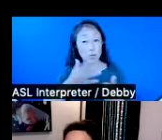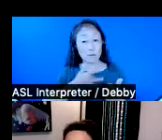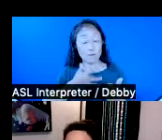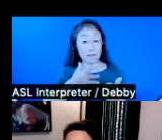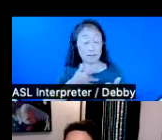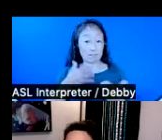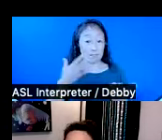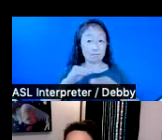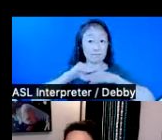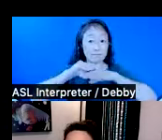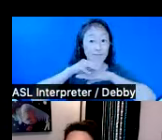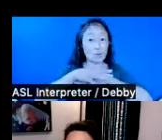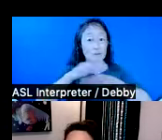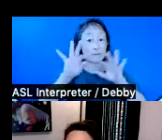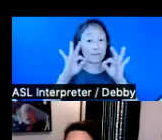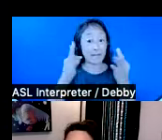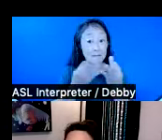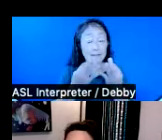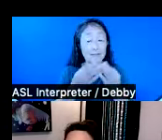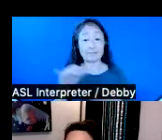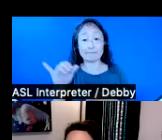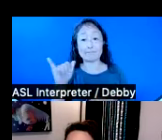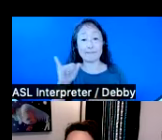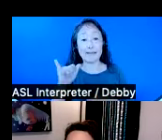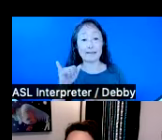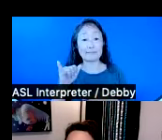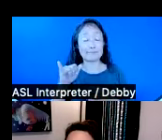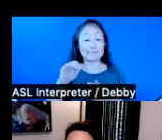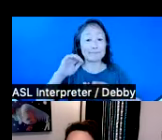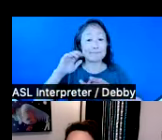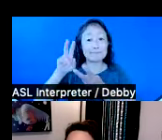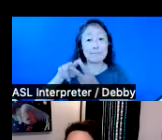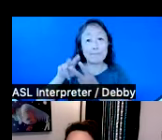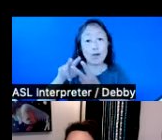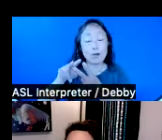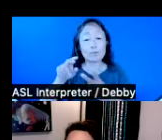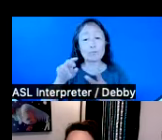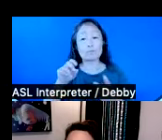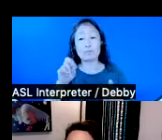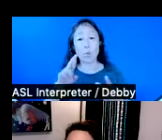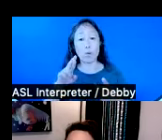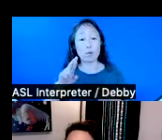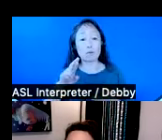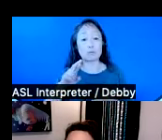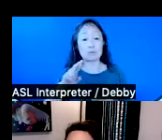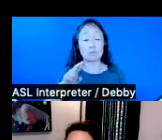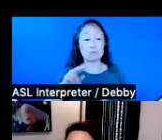Say the partner or the child of the survivor.